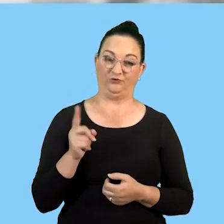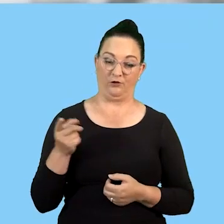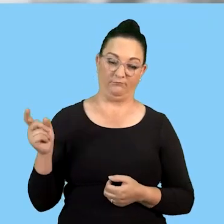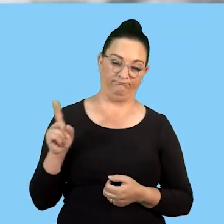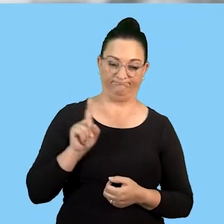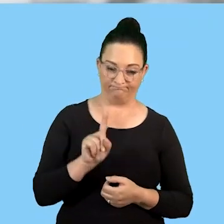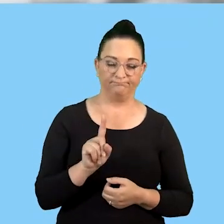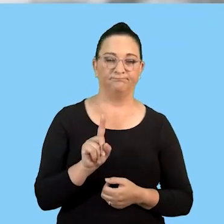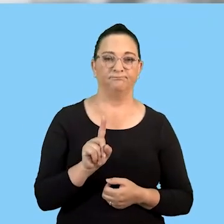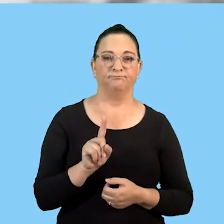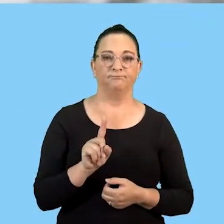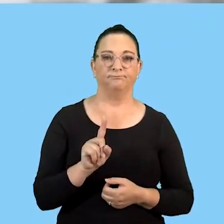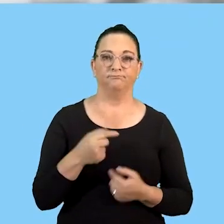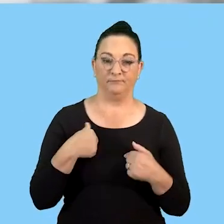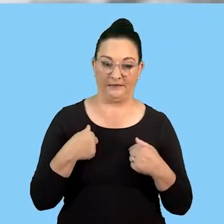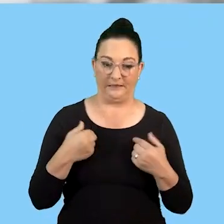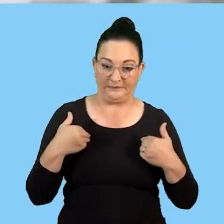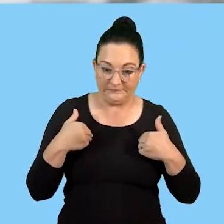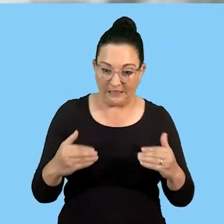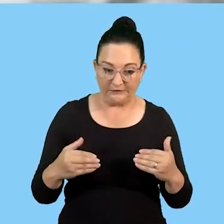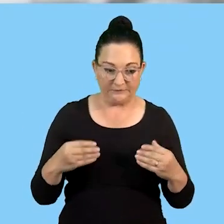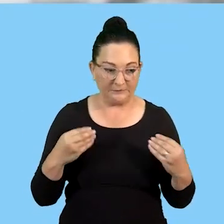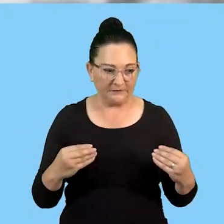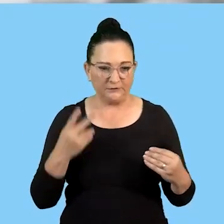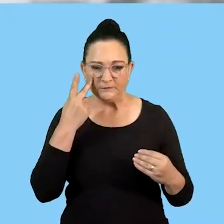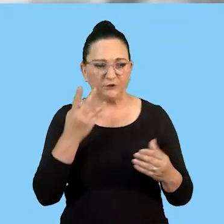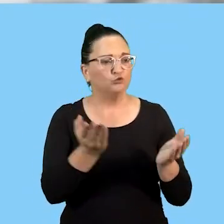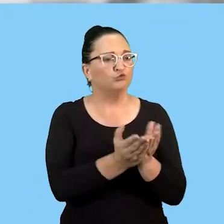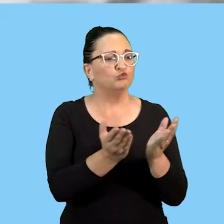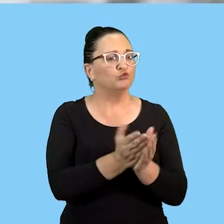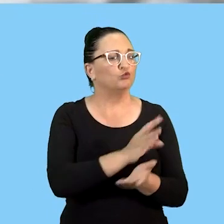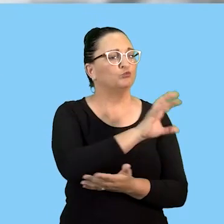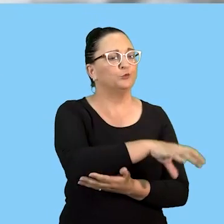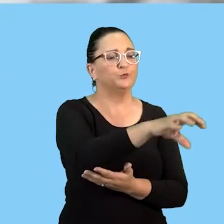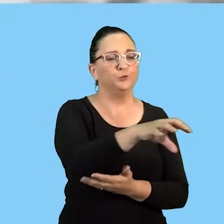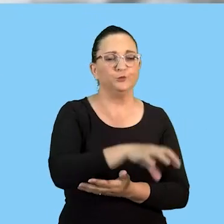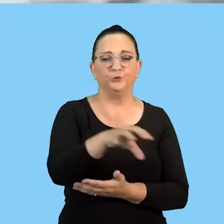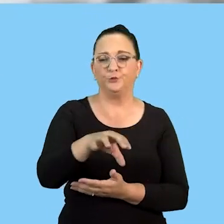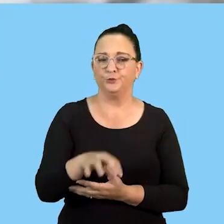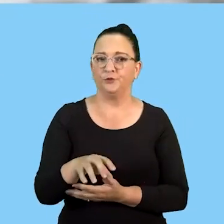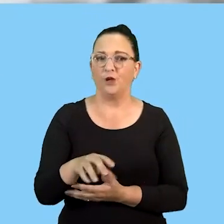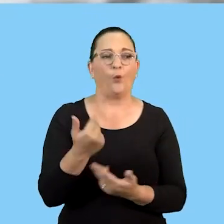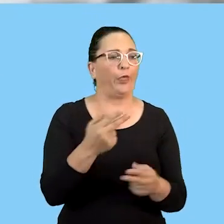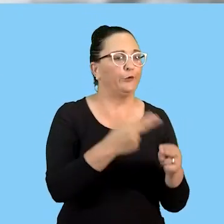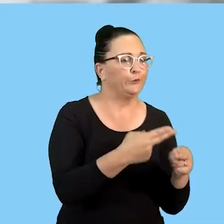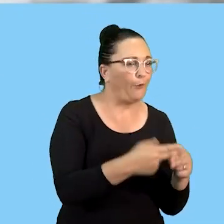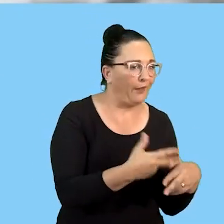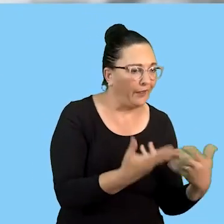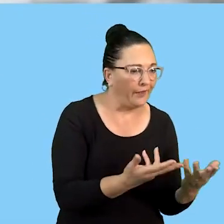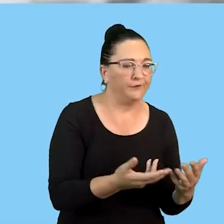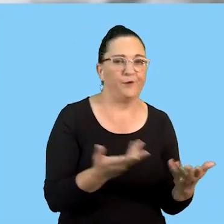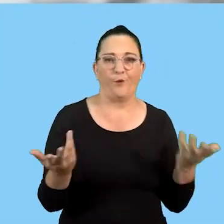induction, I will be able to see the different layout of the school. So I will know exactly where is the